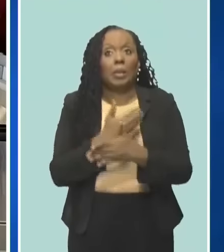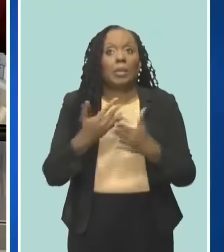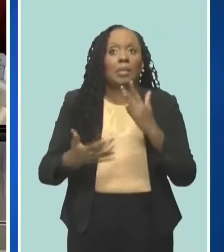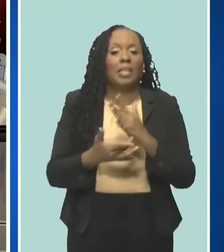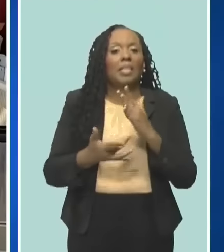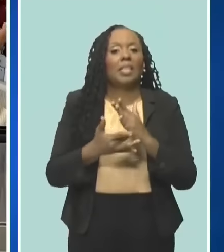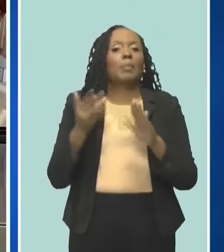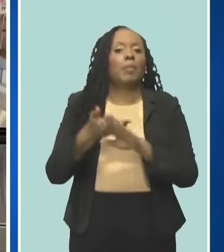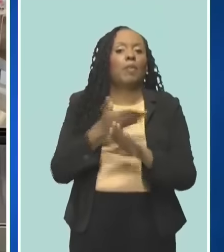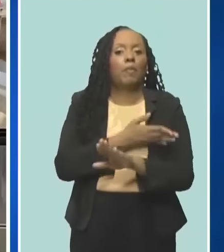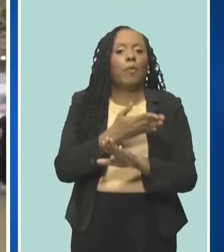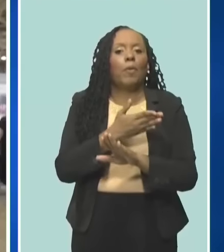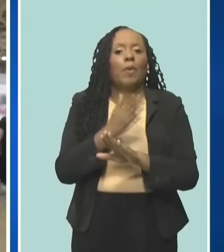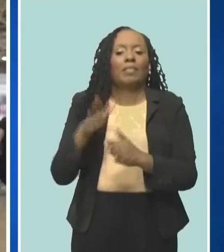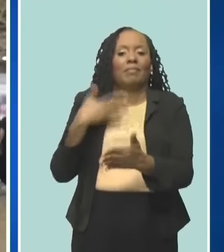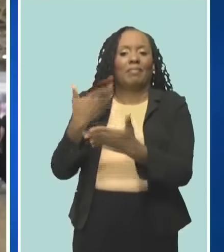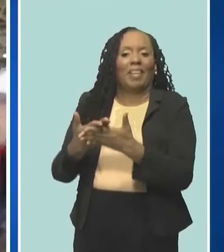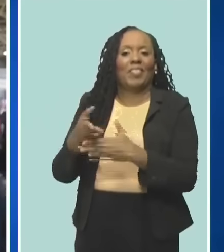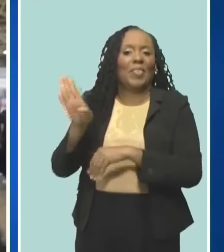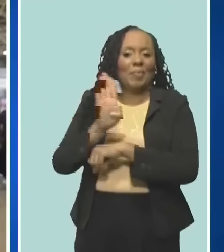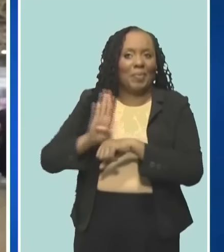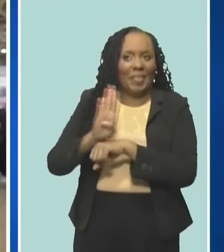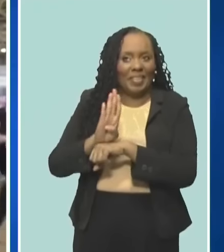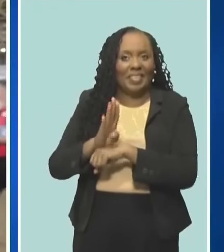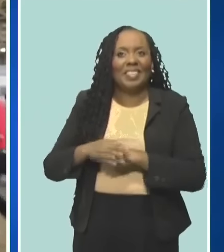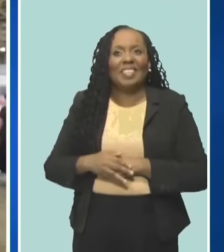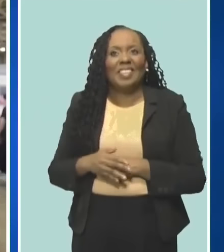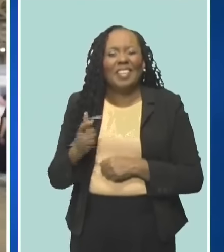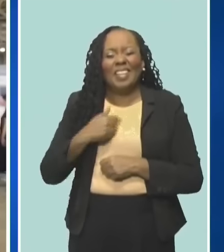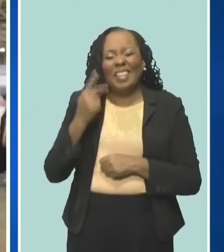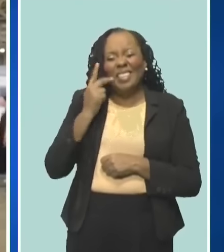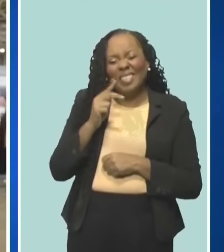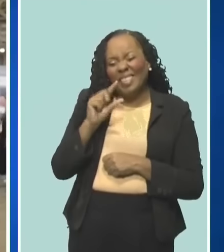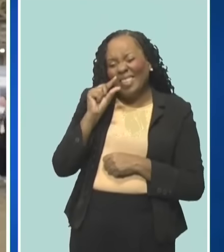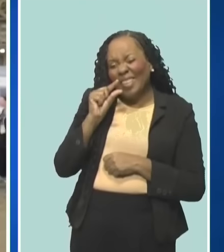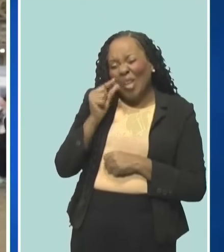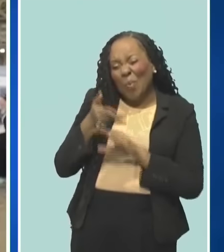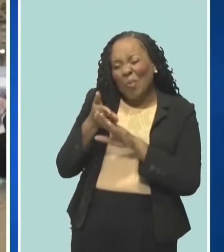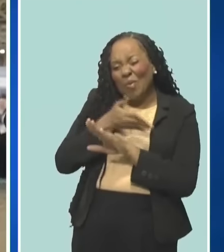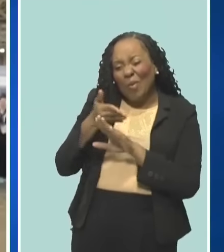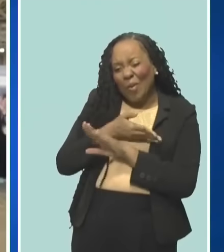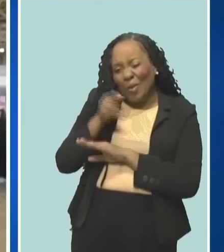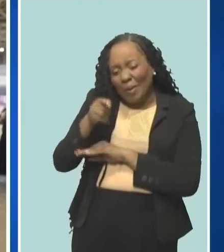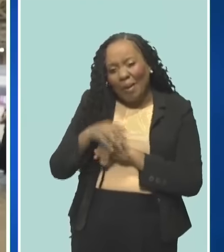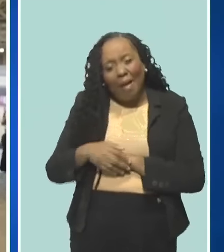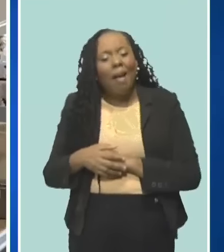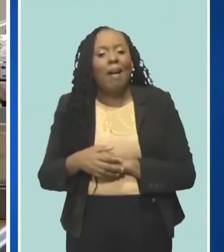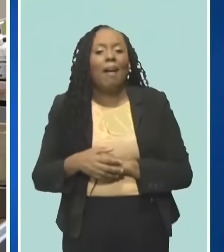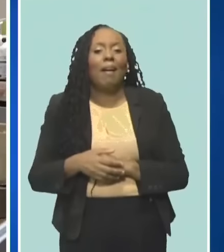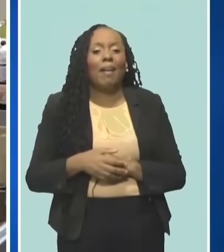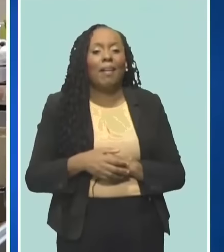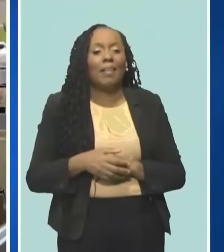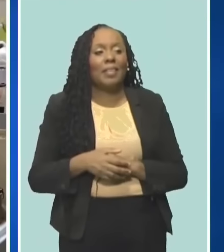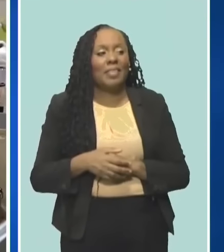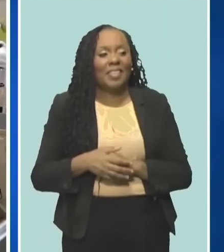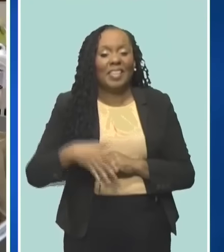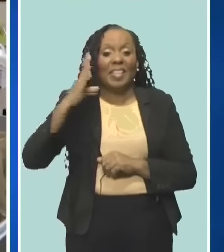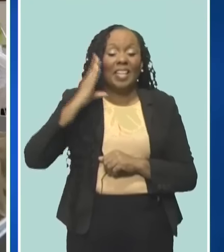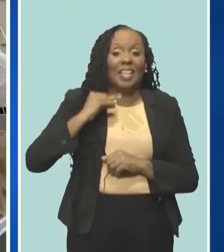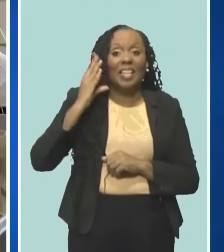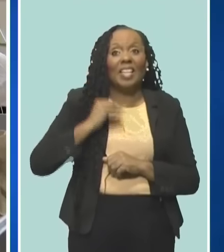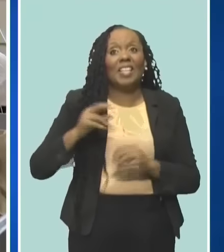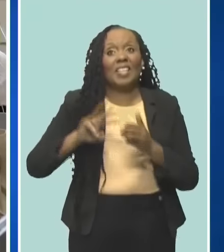come to Barbados. So I get a little sneak peek before the rest of the island. The experience has